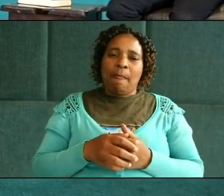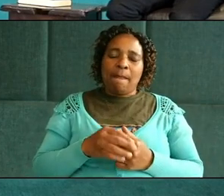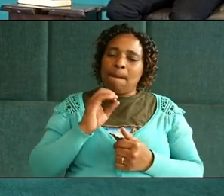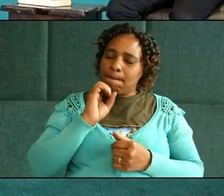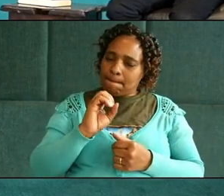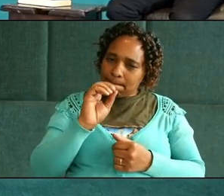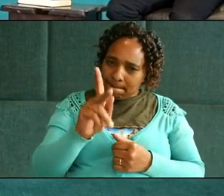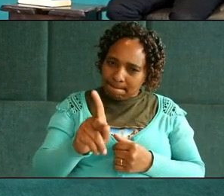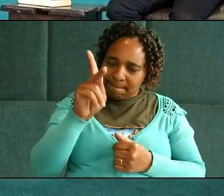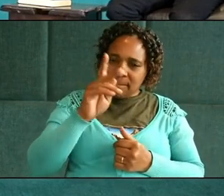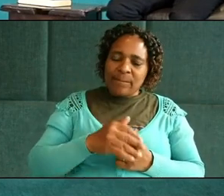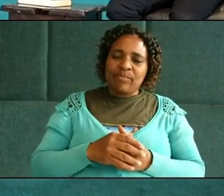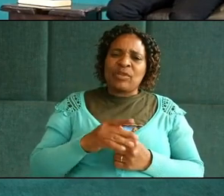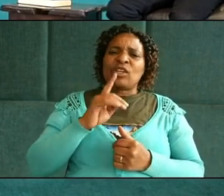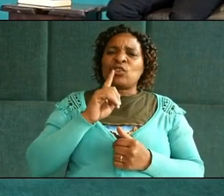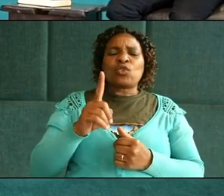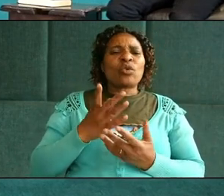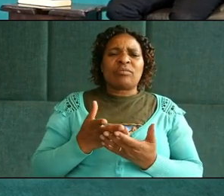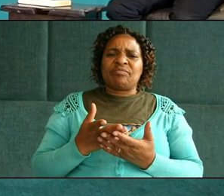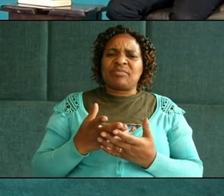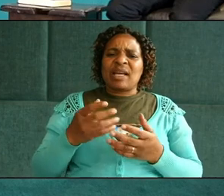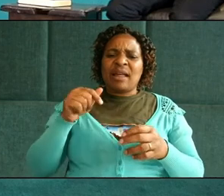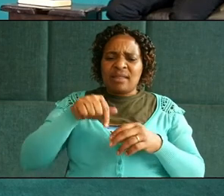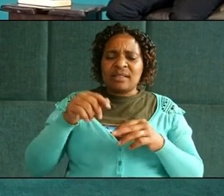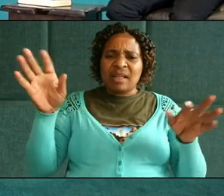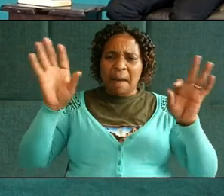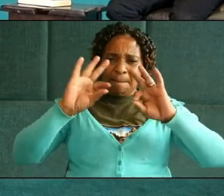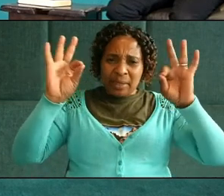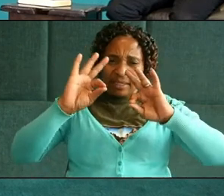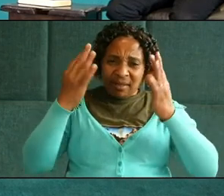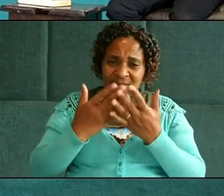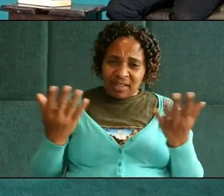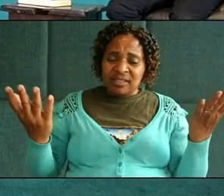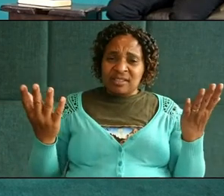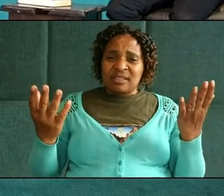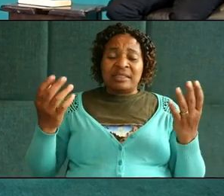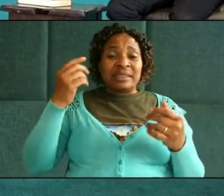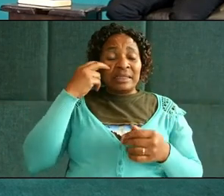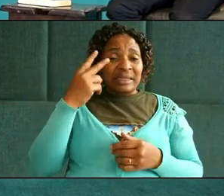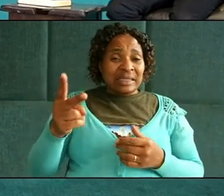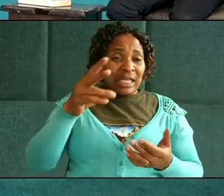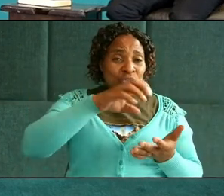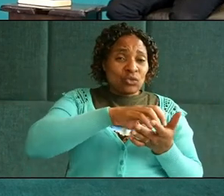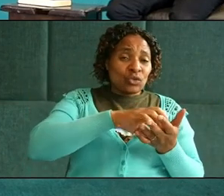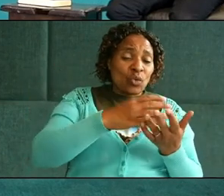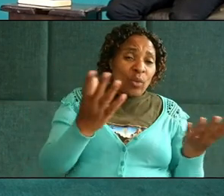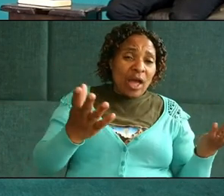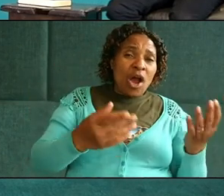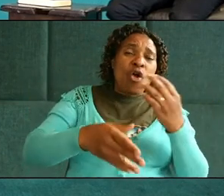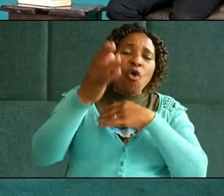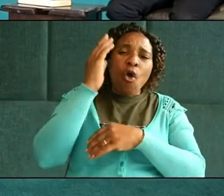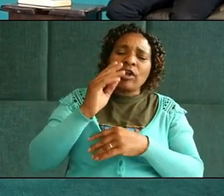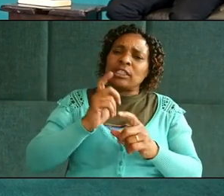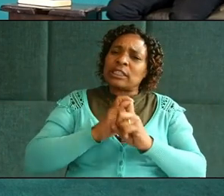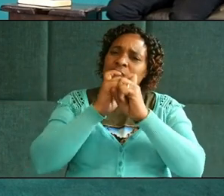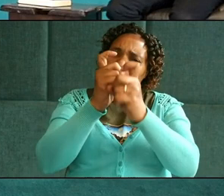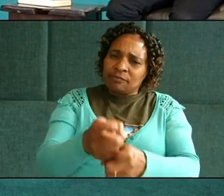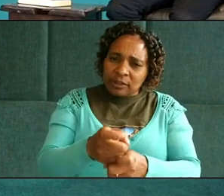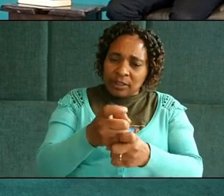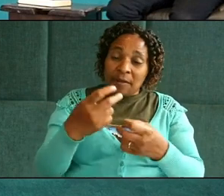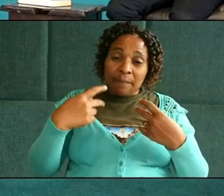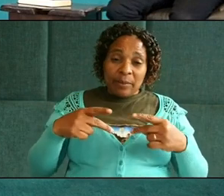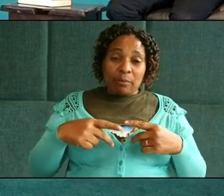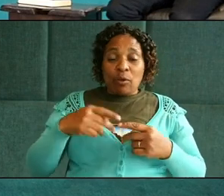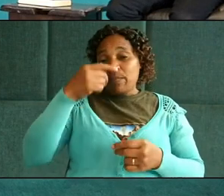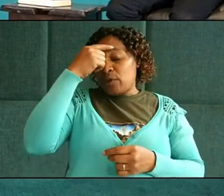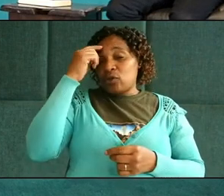Yeah. So it's an amazing thing, because we are seeing a situation whereby God is rewarding the people because